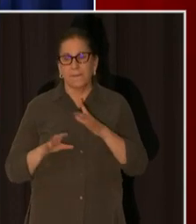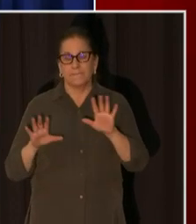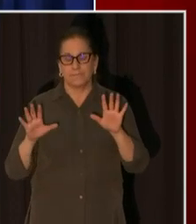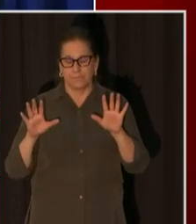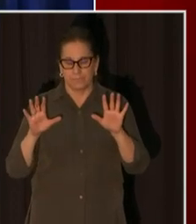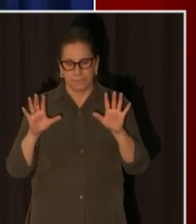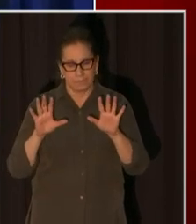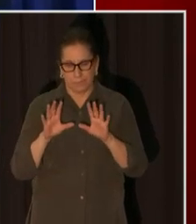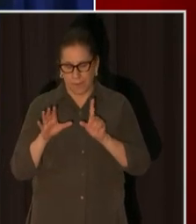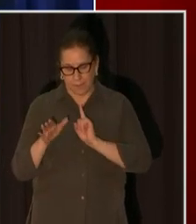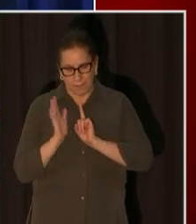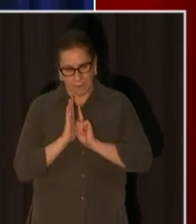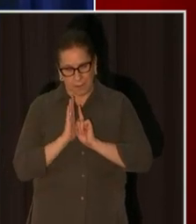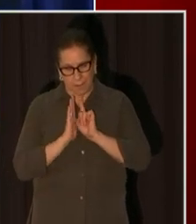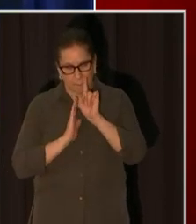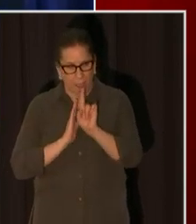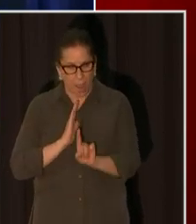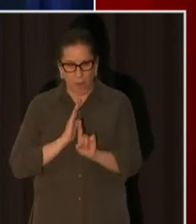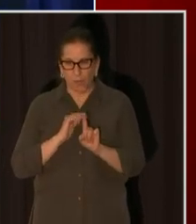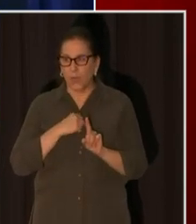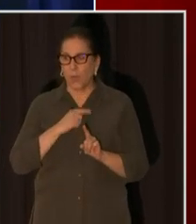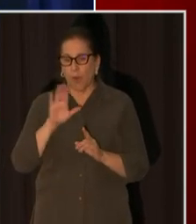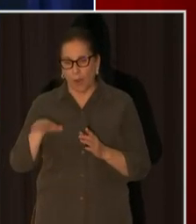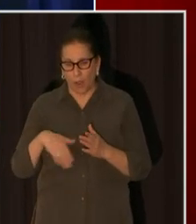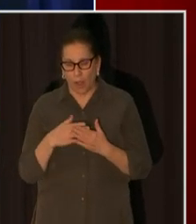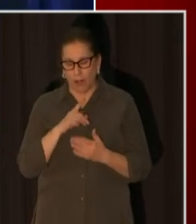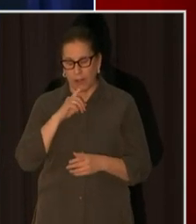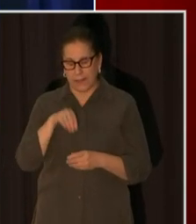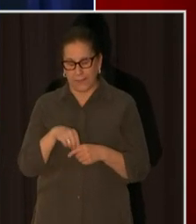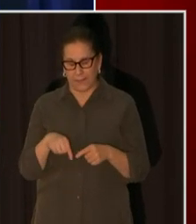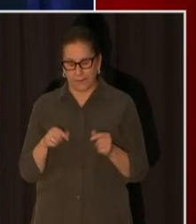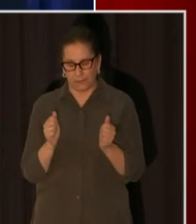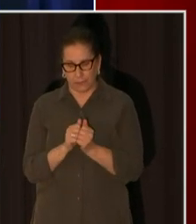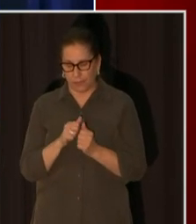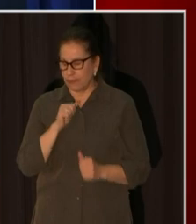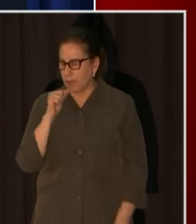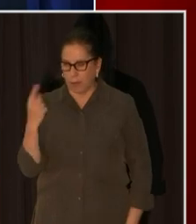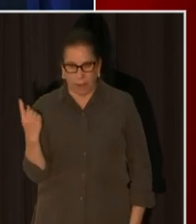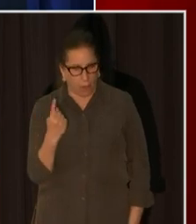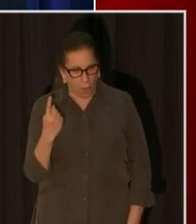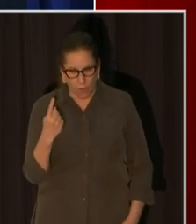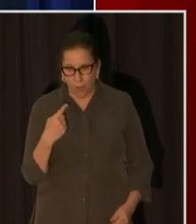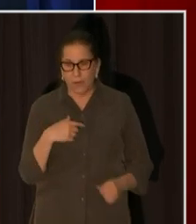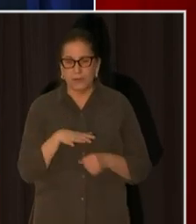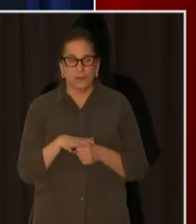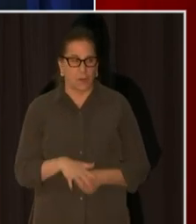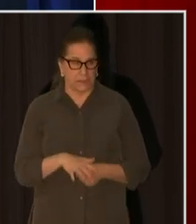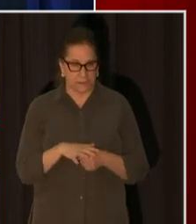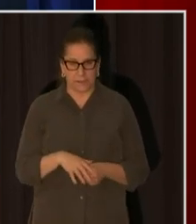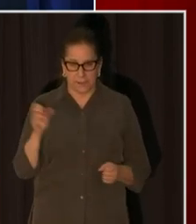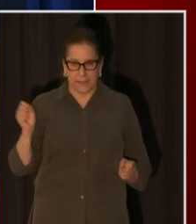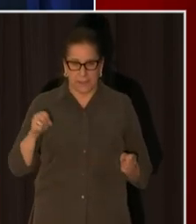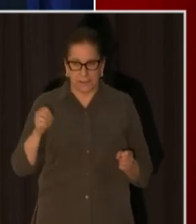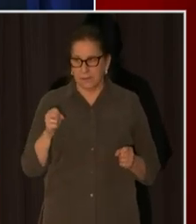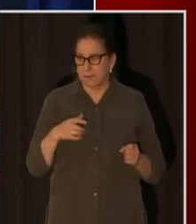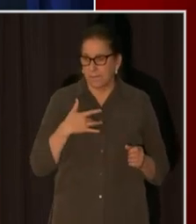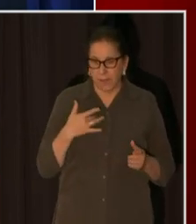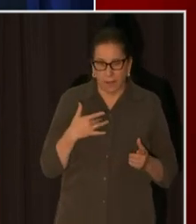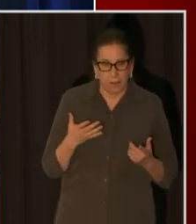already unemployed or underemployed prior to COVID-19. I do want to